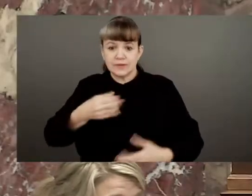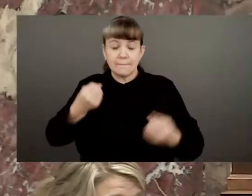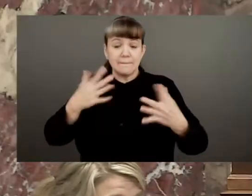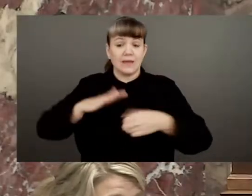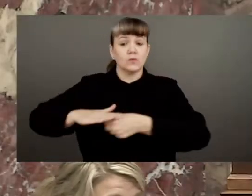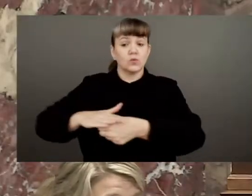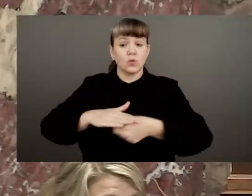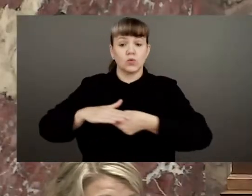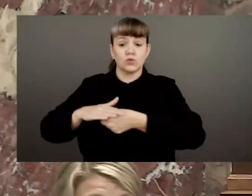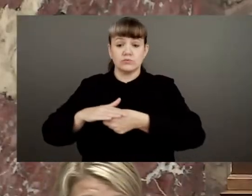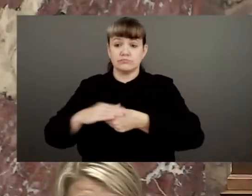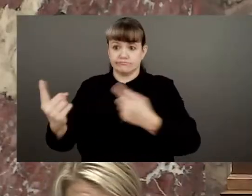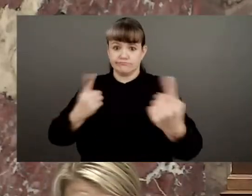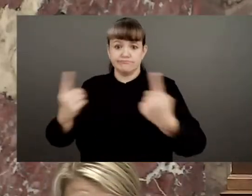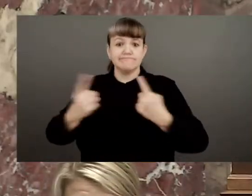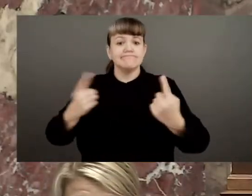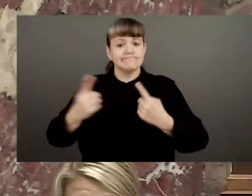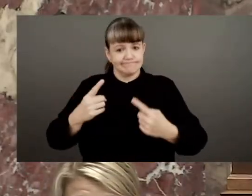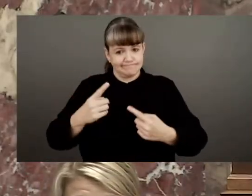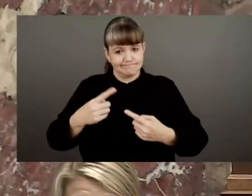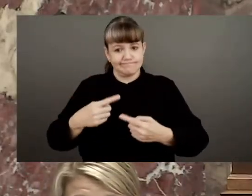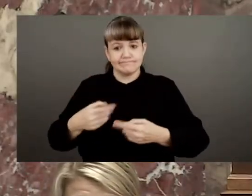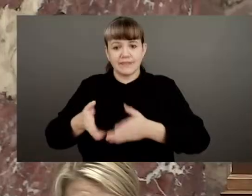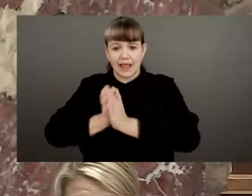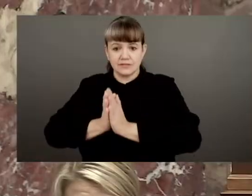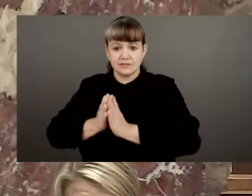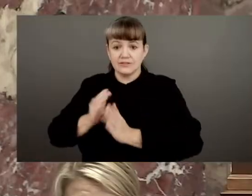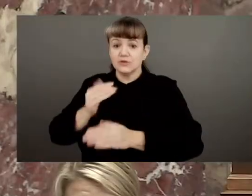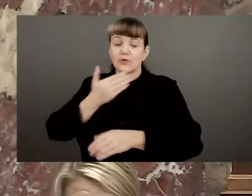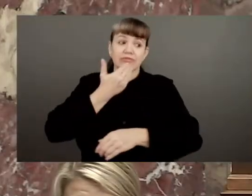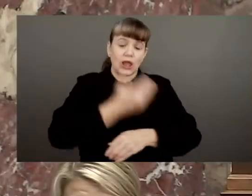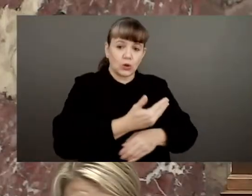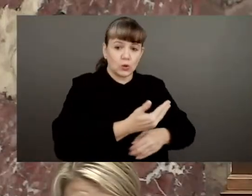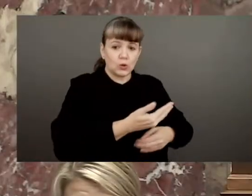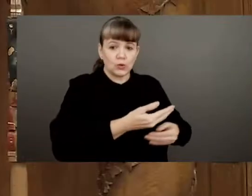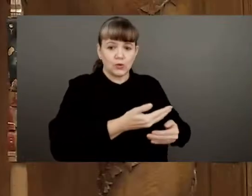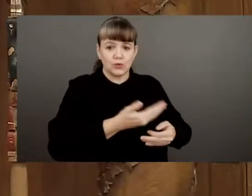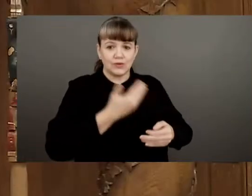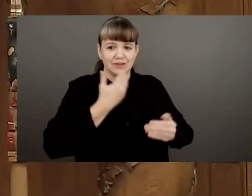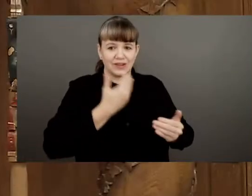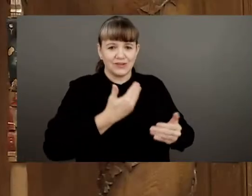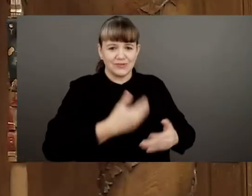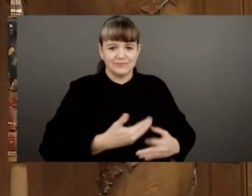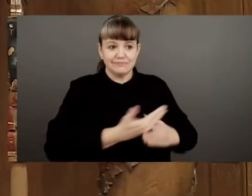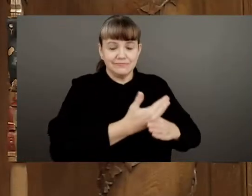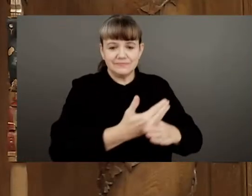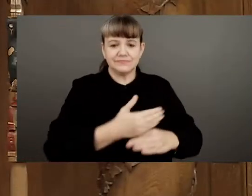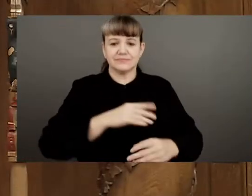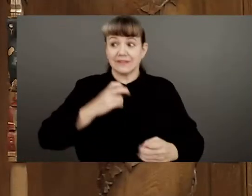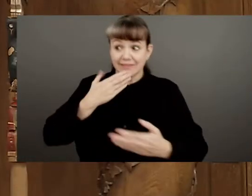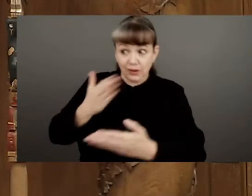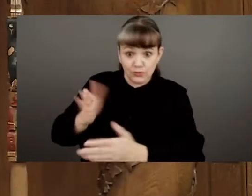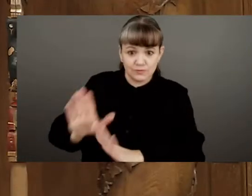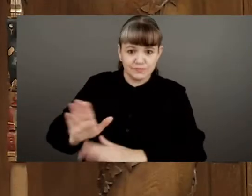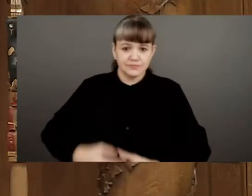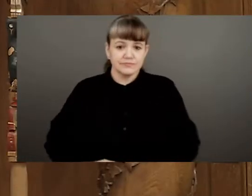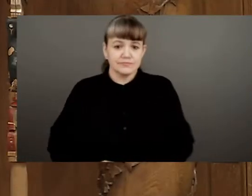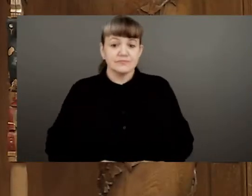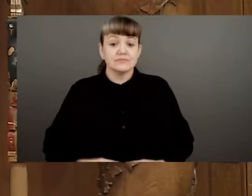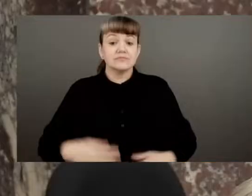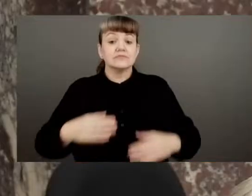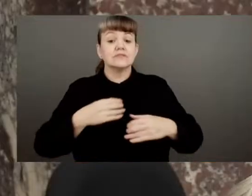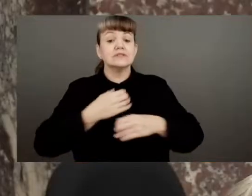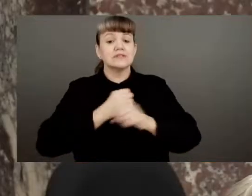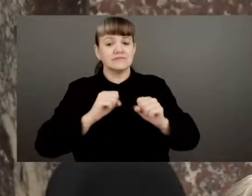that shelters are how we improve safety for everyone. Thank you. Member for Abbotsford West. Thank you,